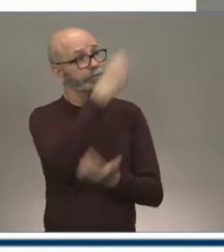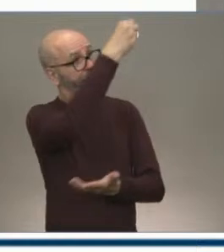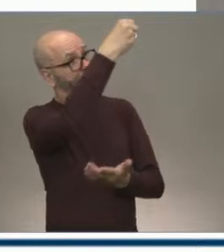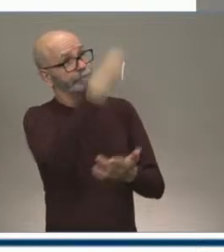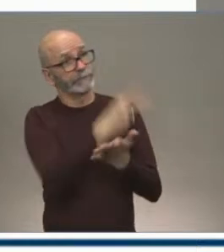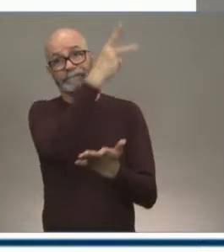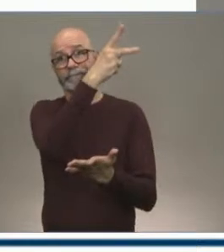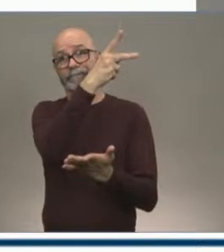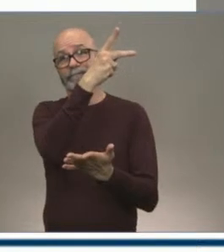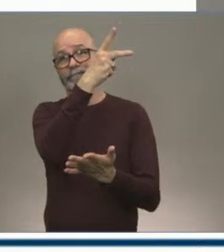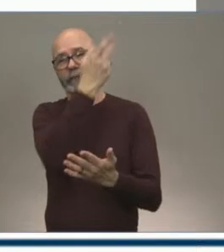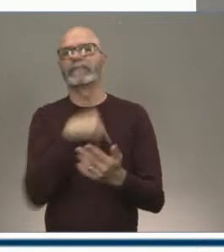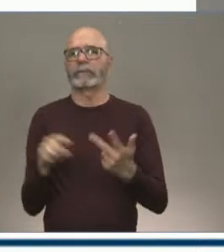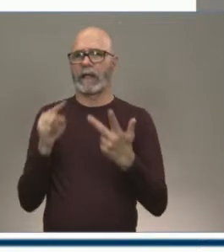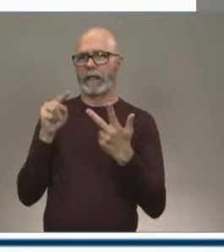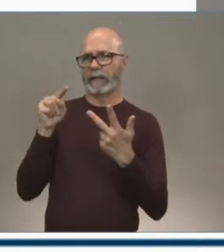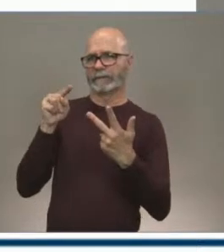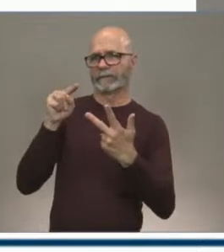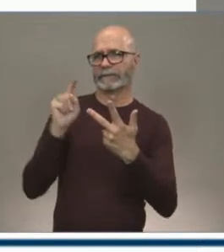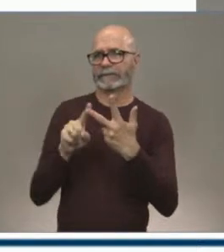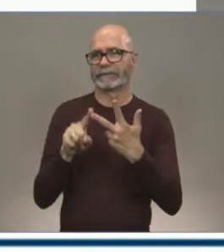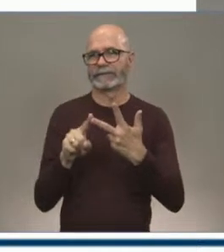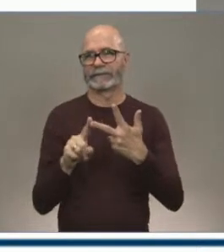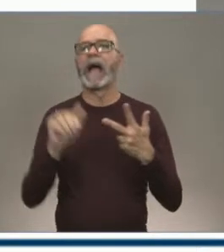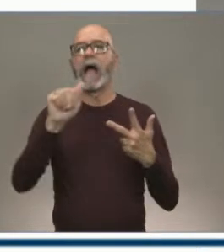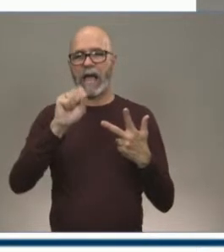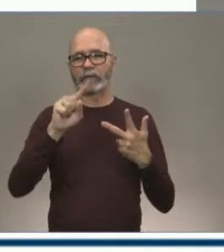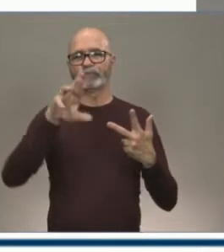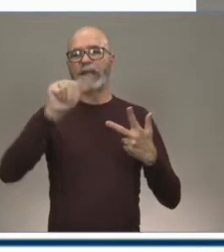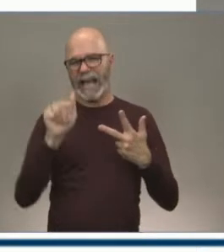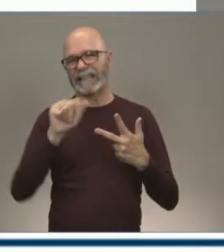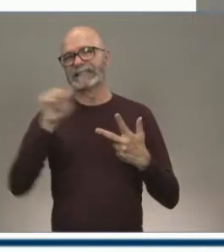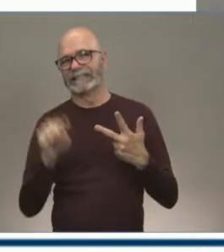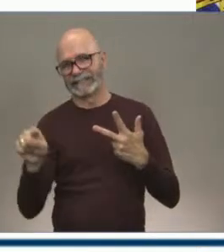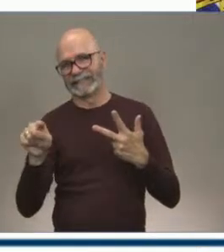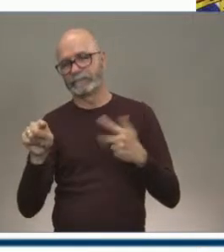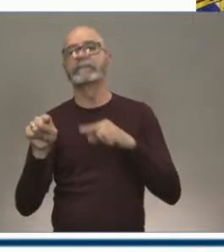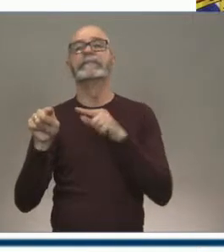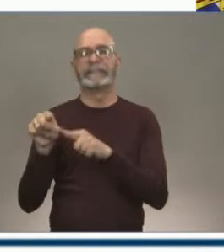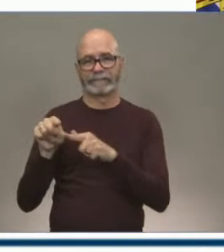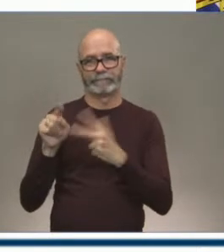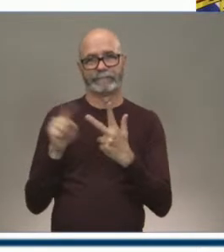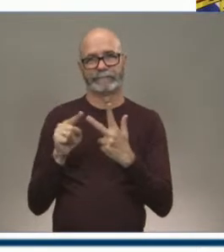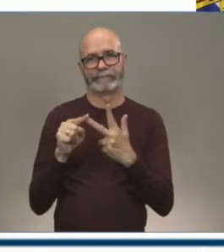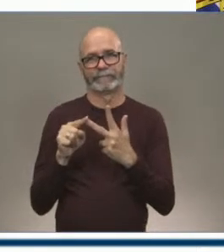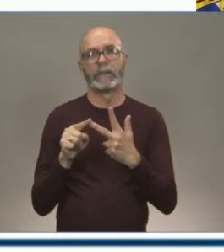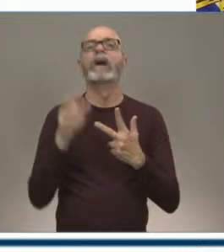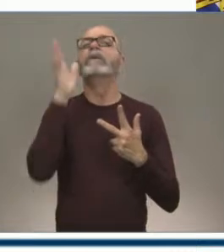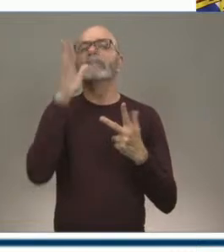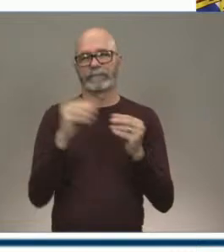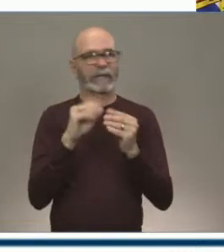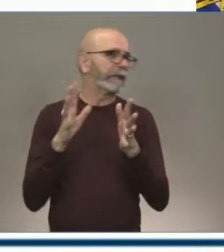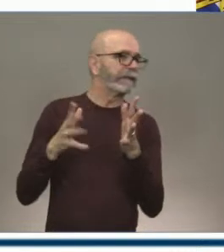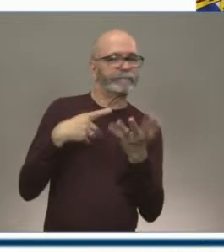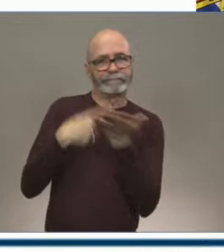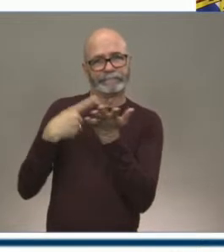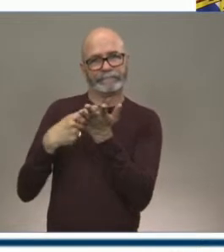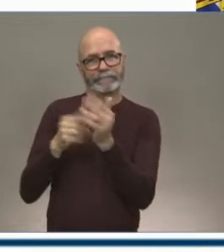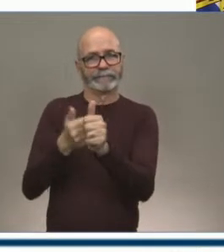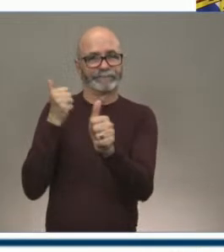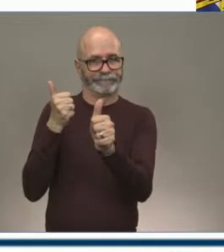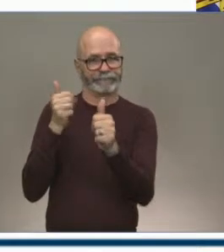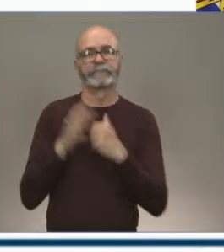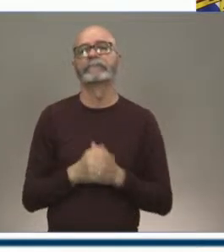Health Canada, but we are expecting other vaccines to come online as well. And that's all the questions we have for today. Thank you, Chrissy. Since this is